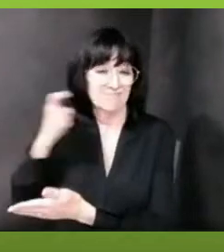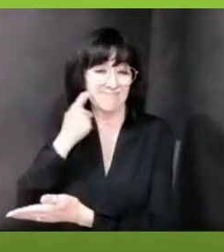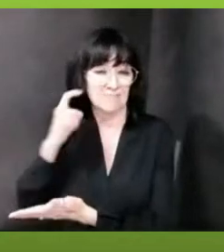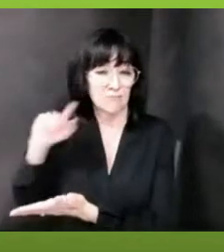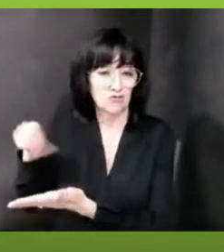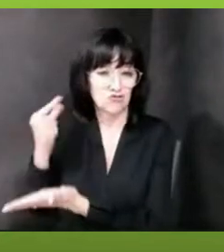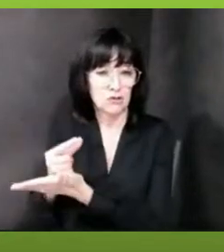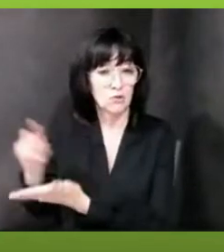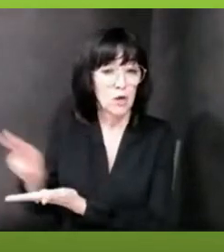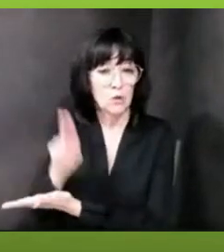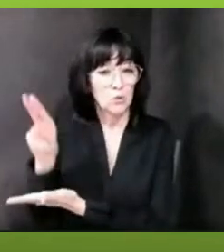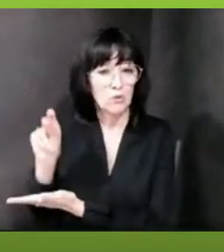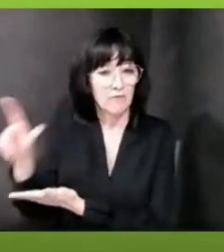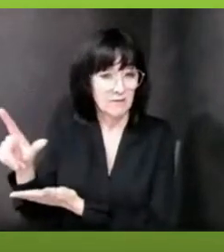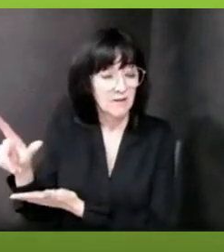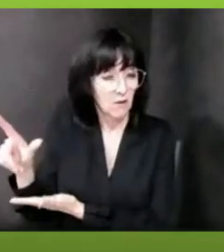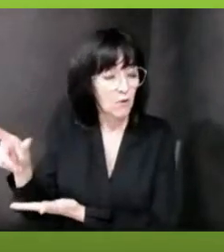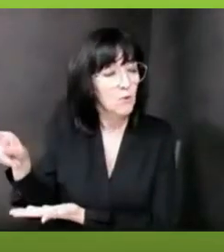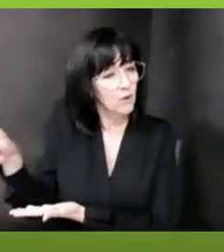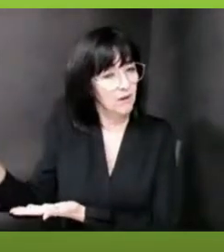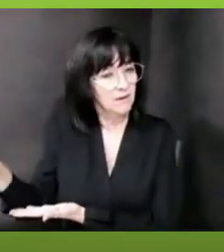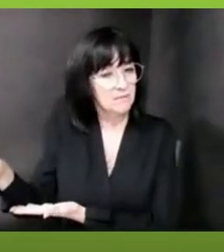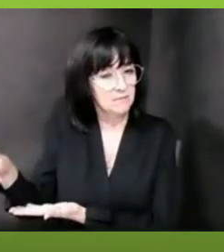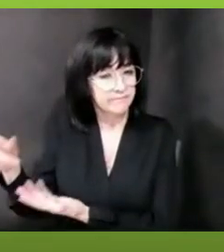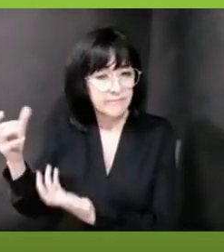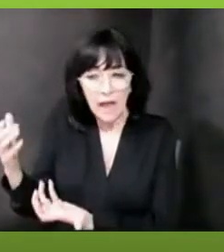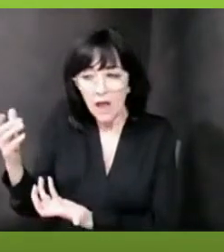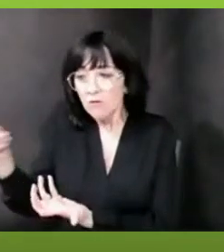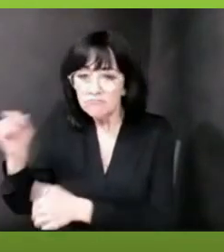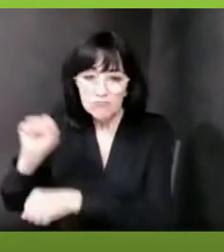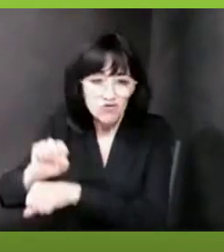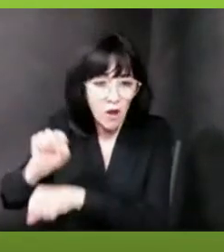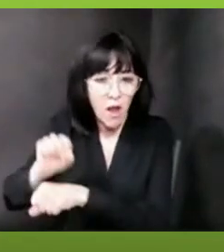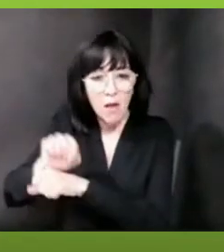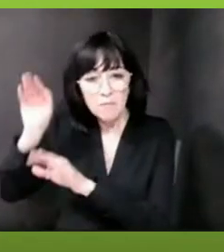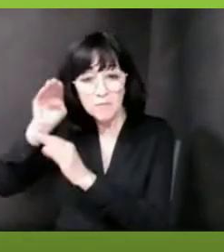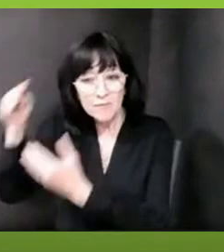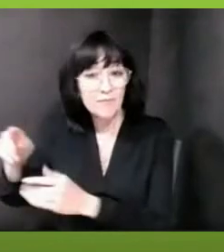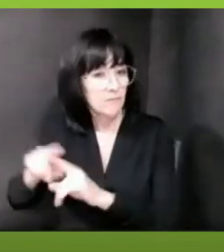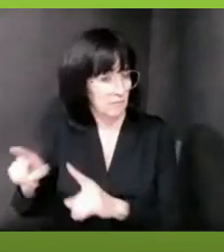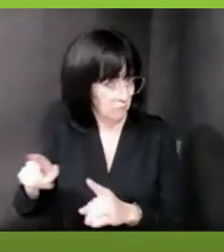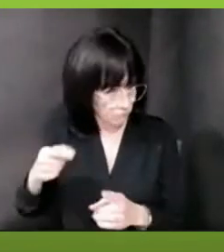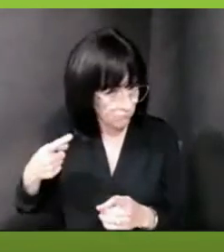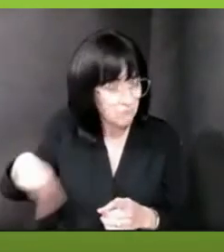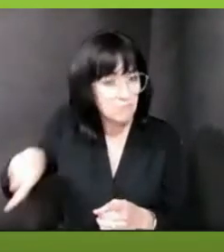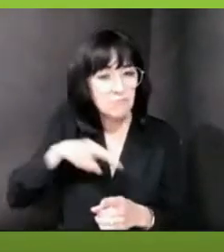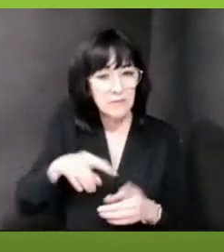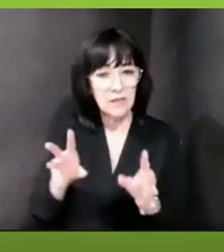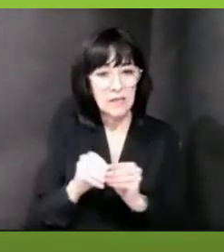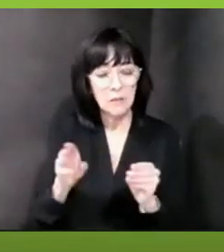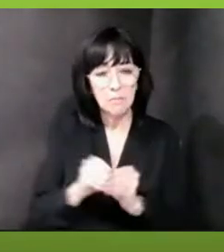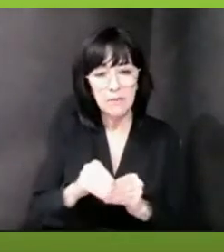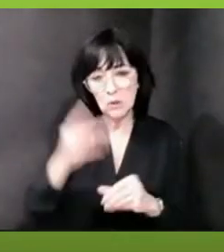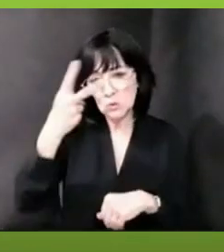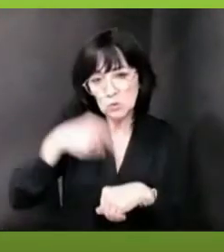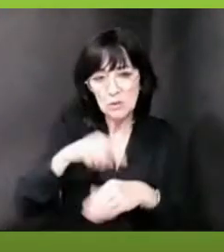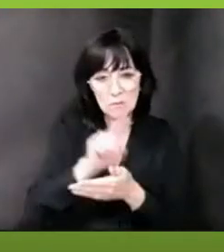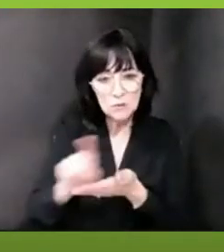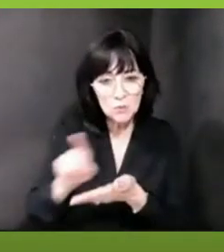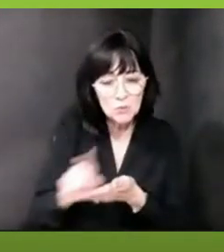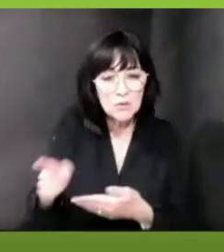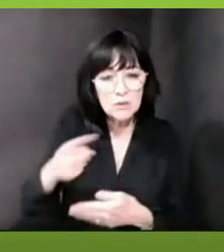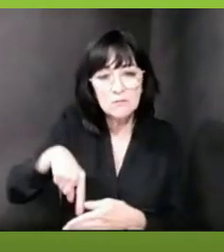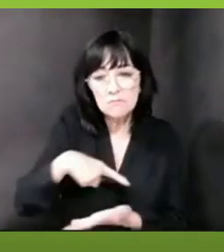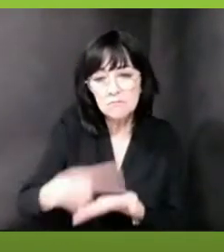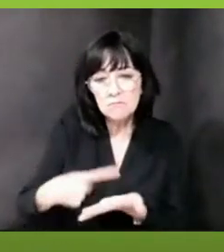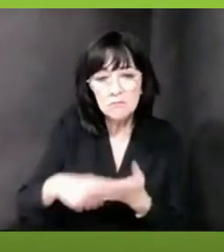amazing team, but we tend to meet at least twice a week. We go over our workshops. Our first one